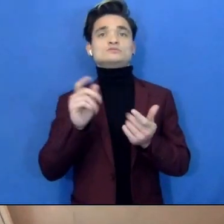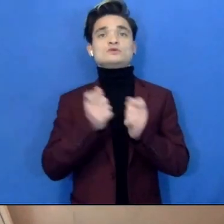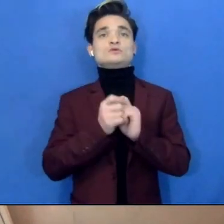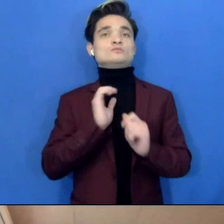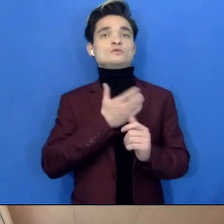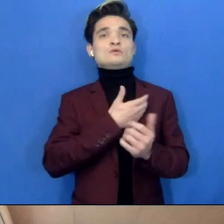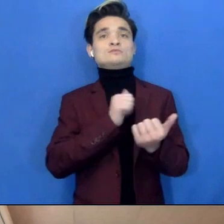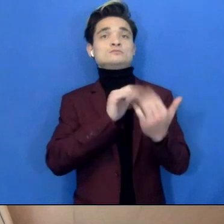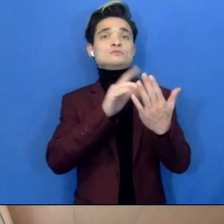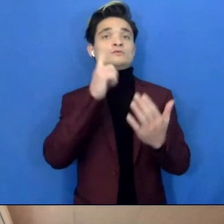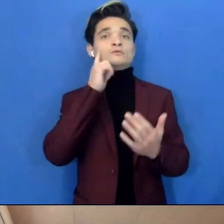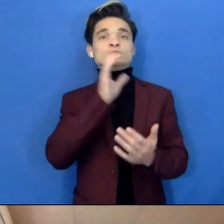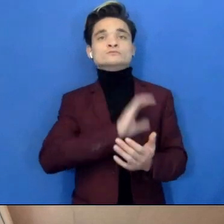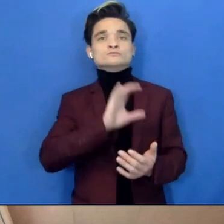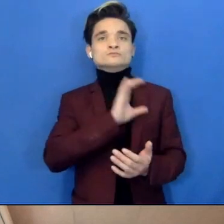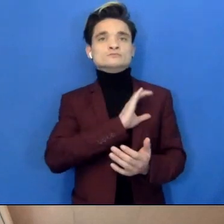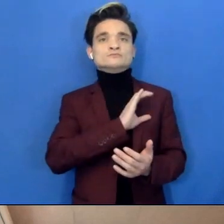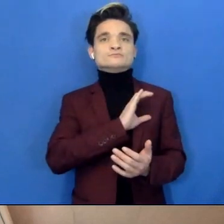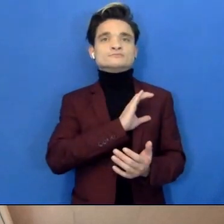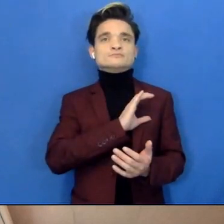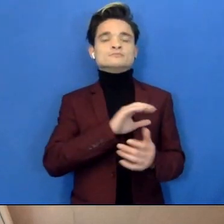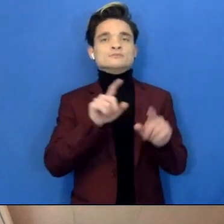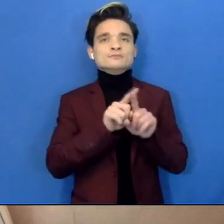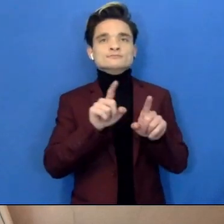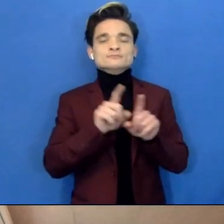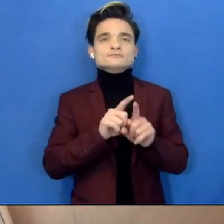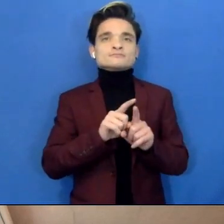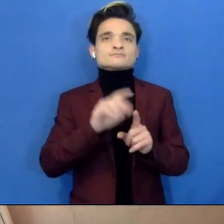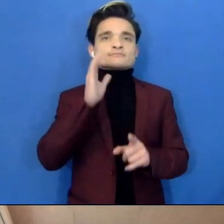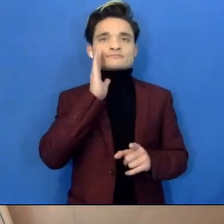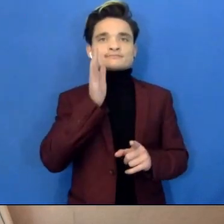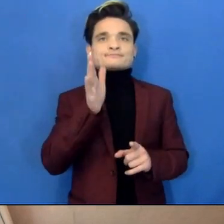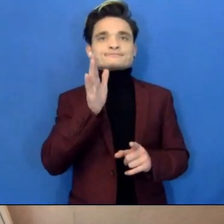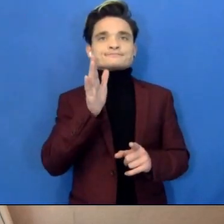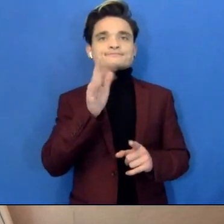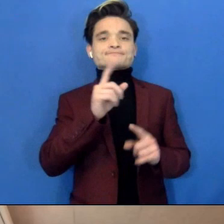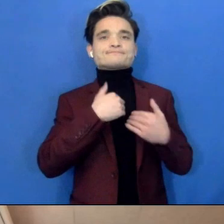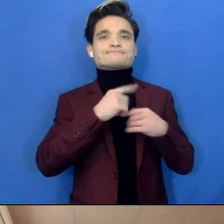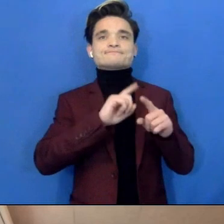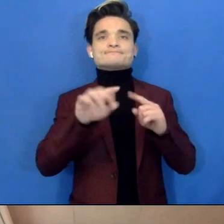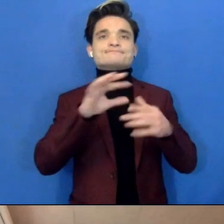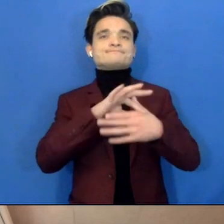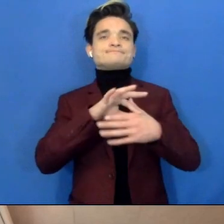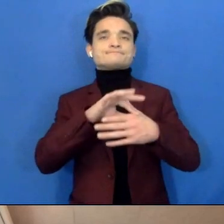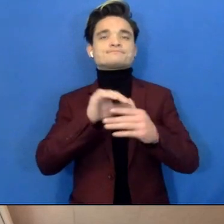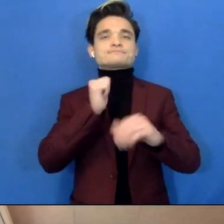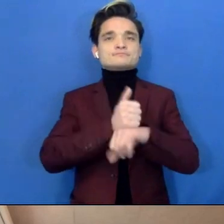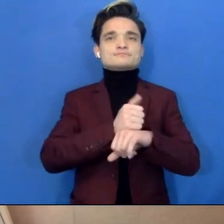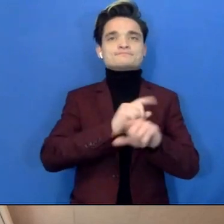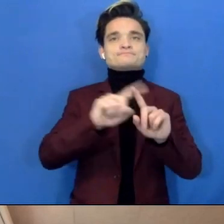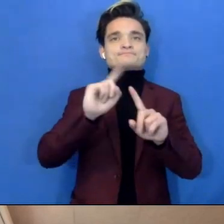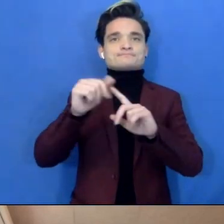to bring that back also in another context, which is how we approach character stereotypes in the just only in the words that we